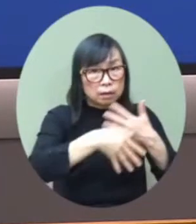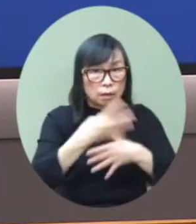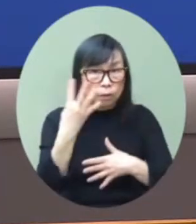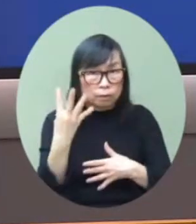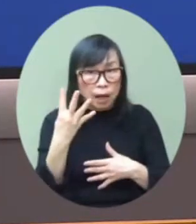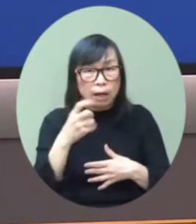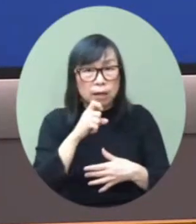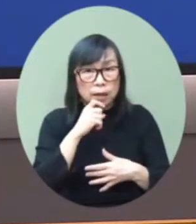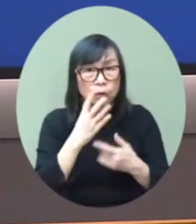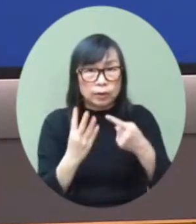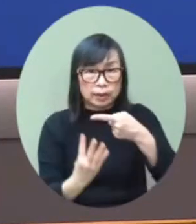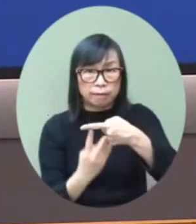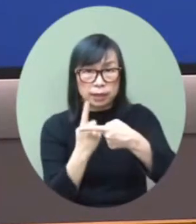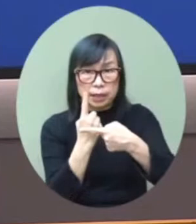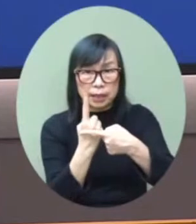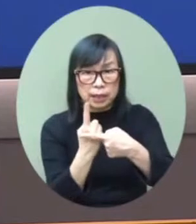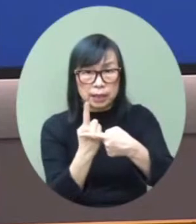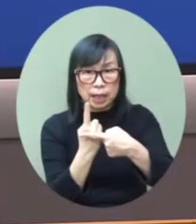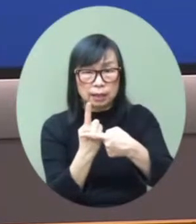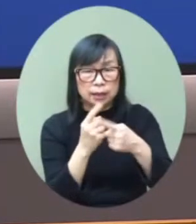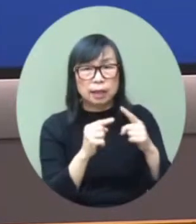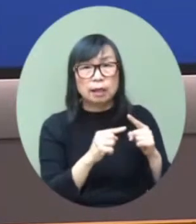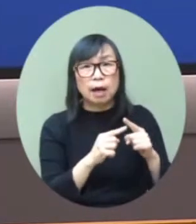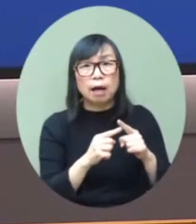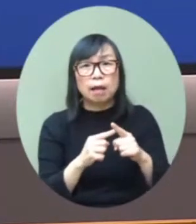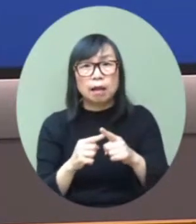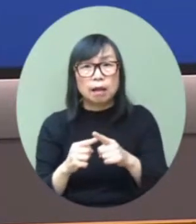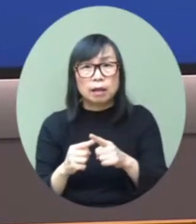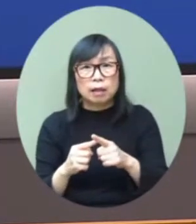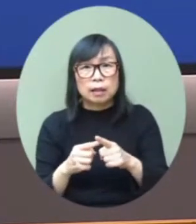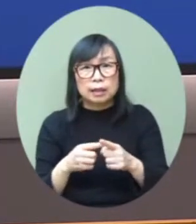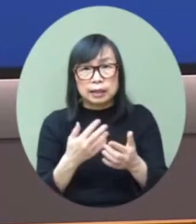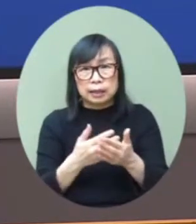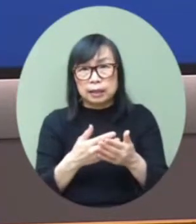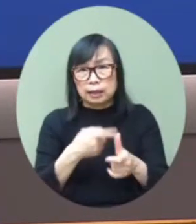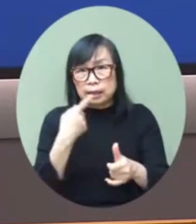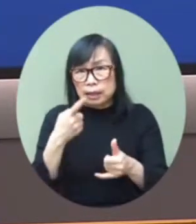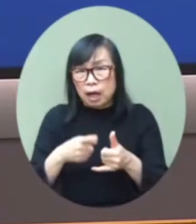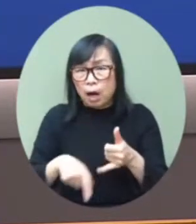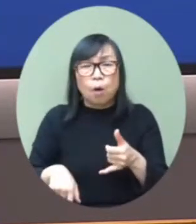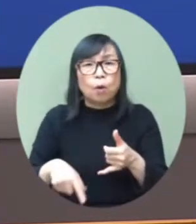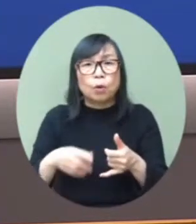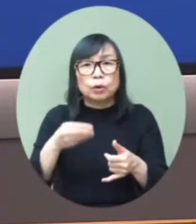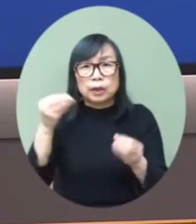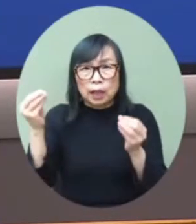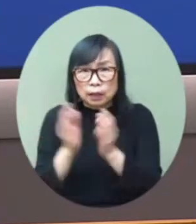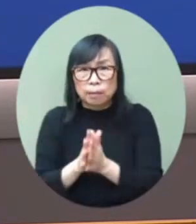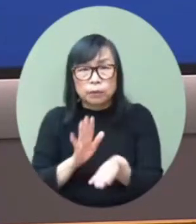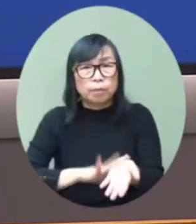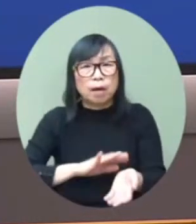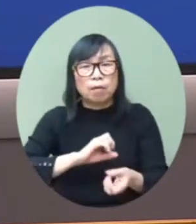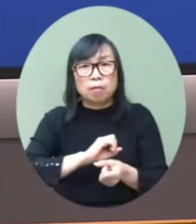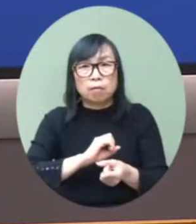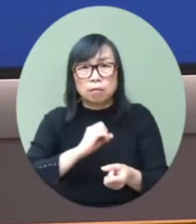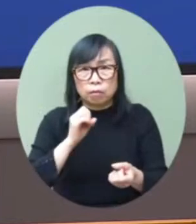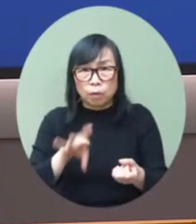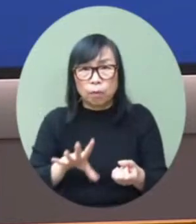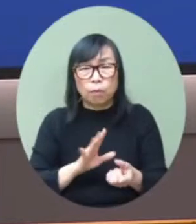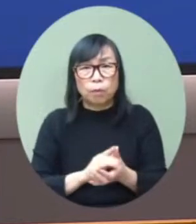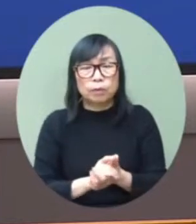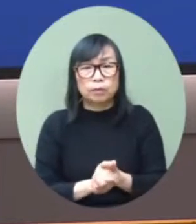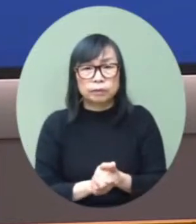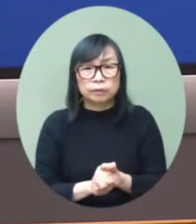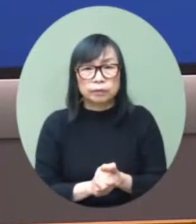means in these 4 buildings, there are about a quarter of the residents that have been